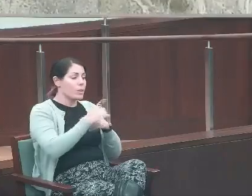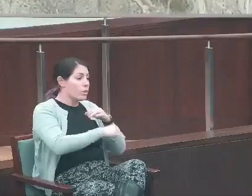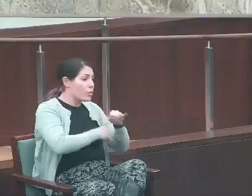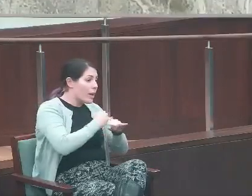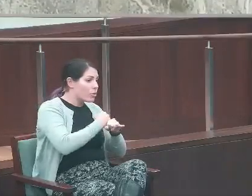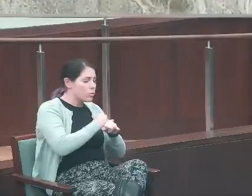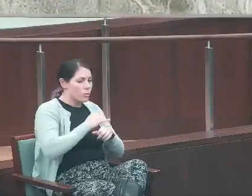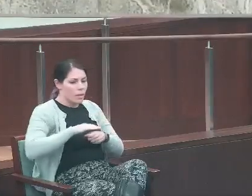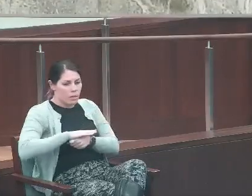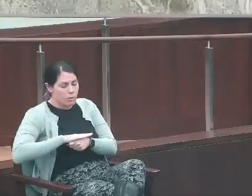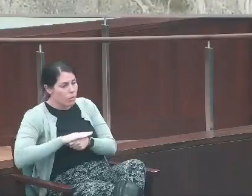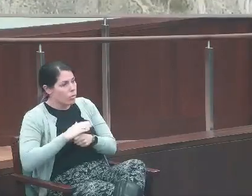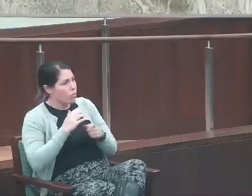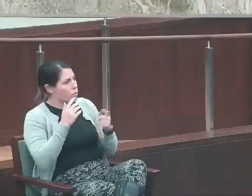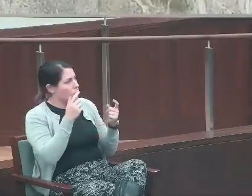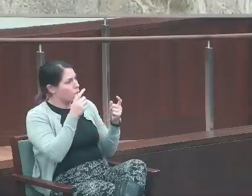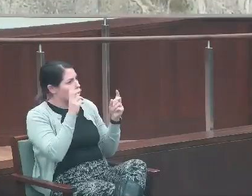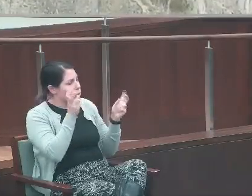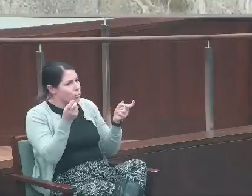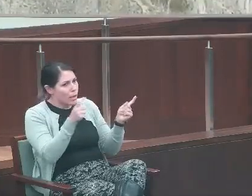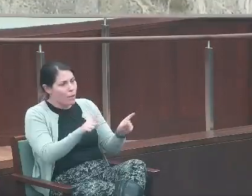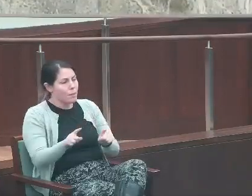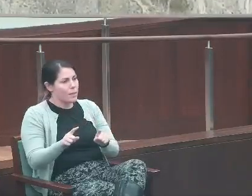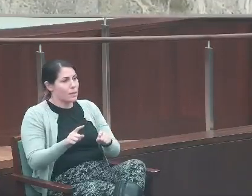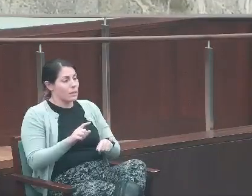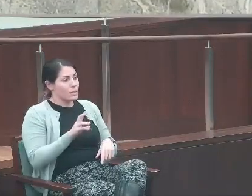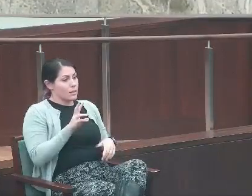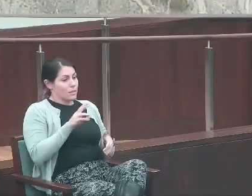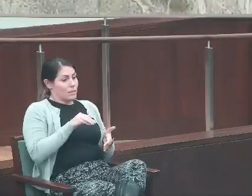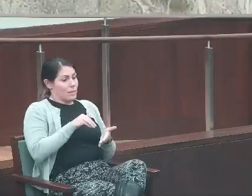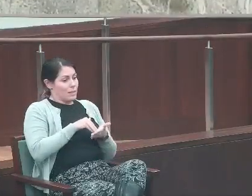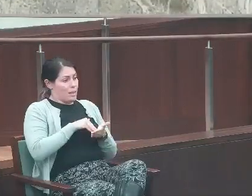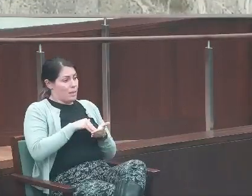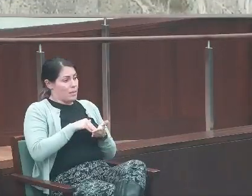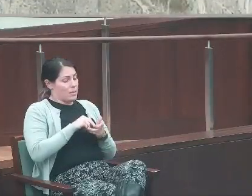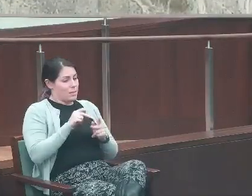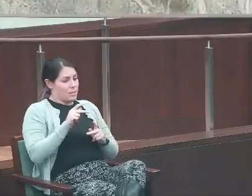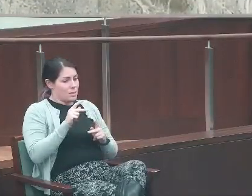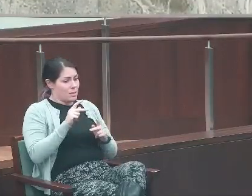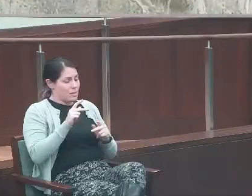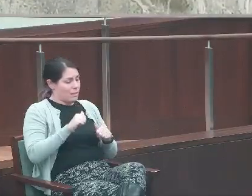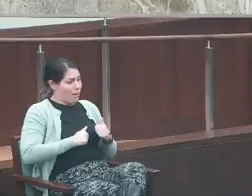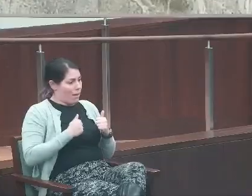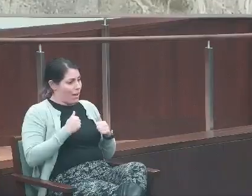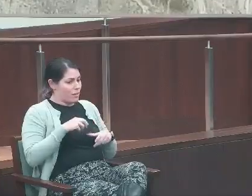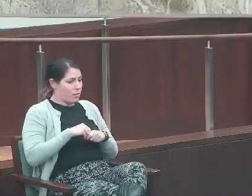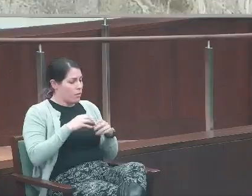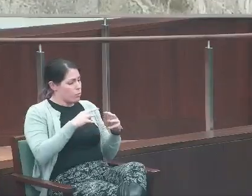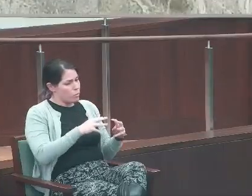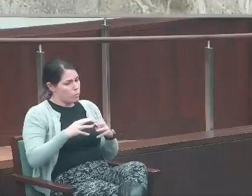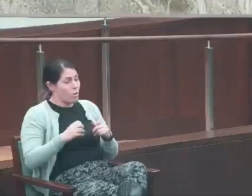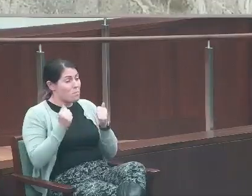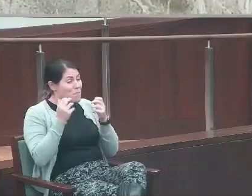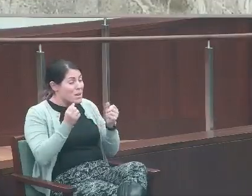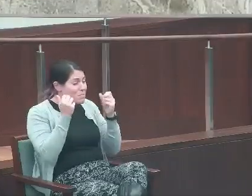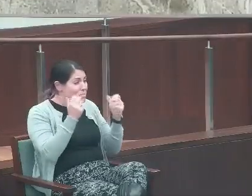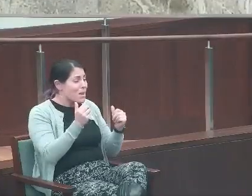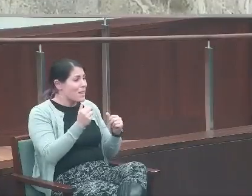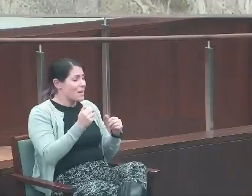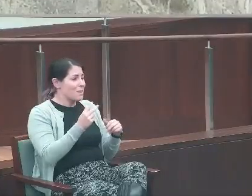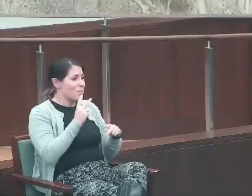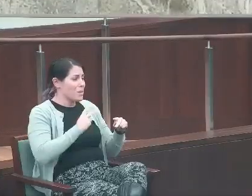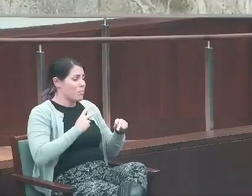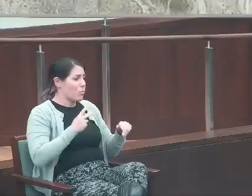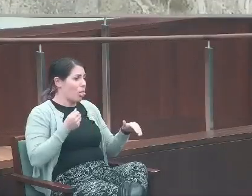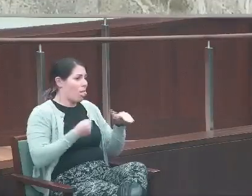upheaval. 6,000 miles away, Israel remains at war. Dozens of innocent Israeli hostages remain